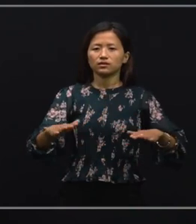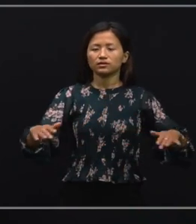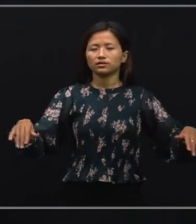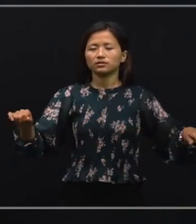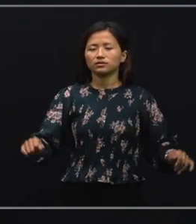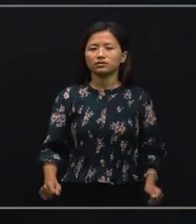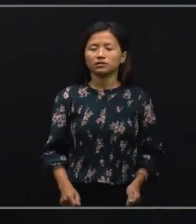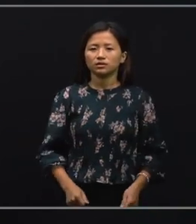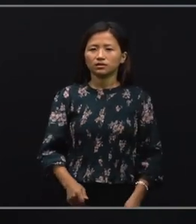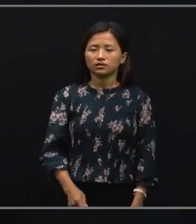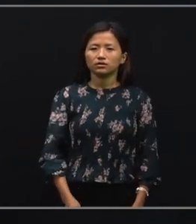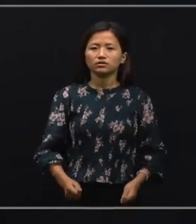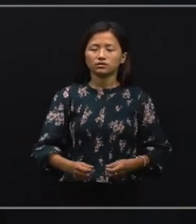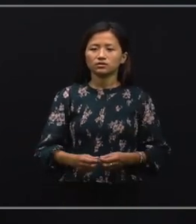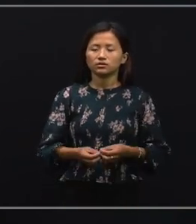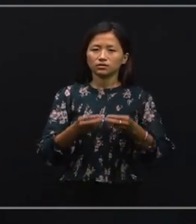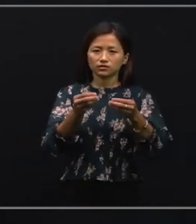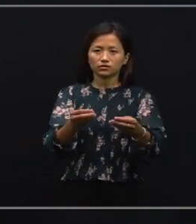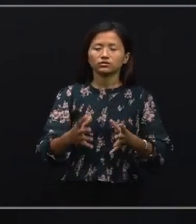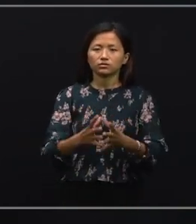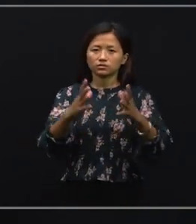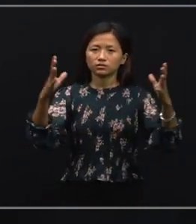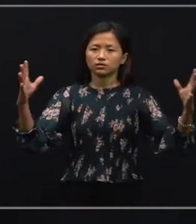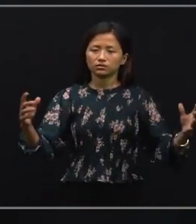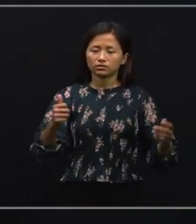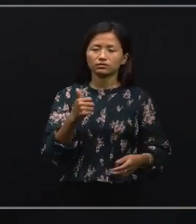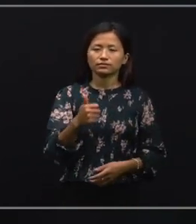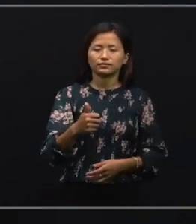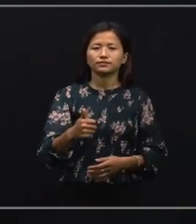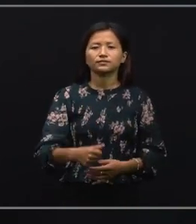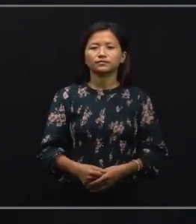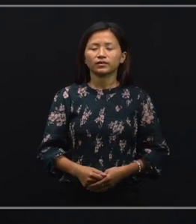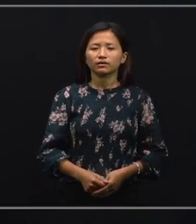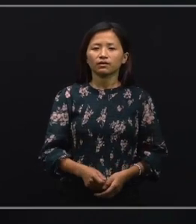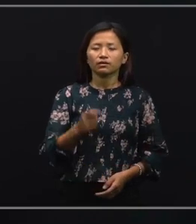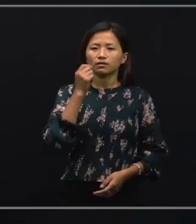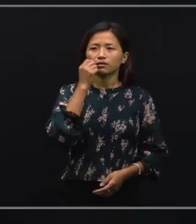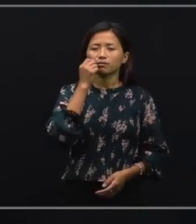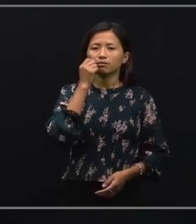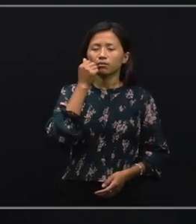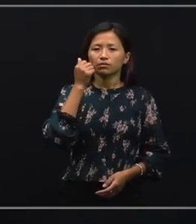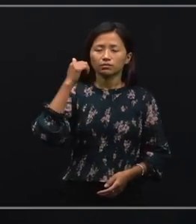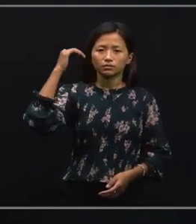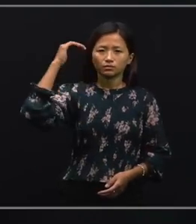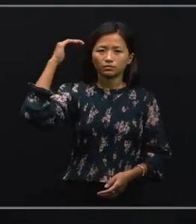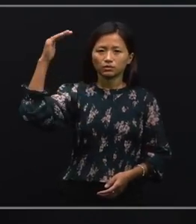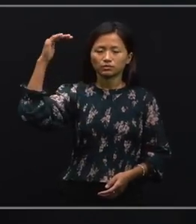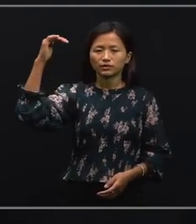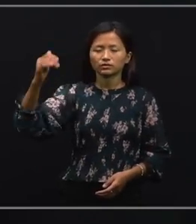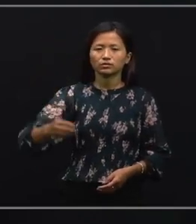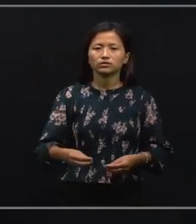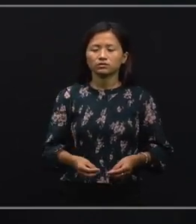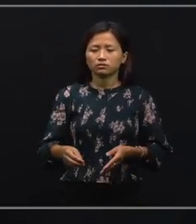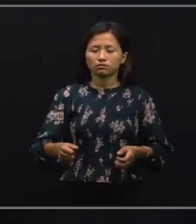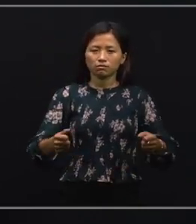lake, he is giving such a good amount for that. And the boatman could not understand it. And